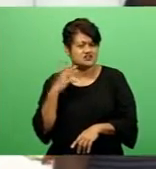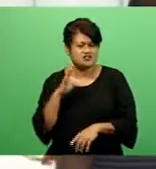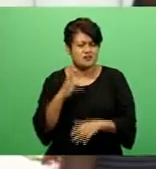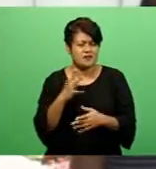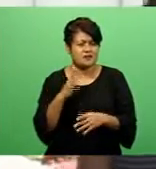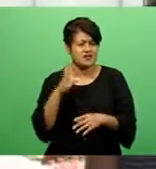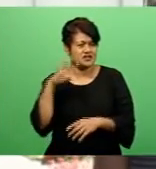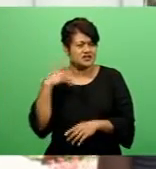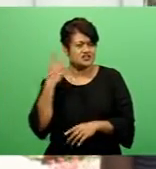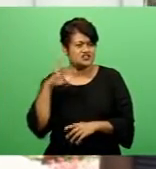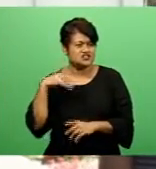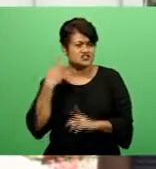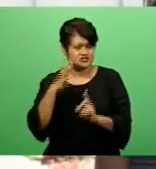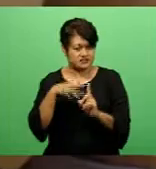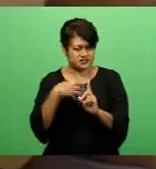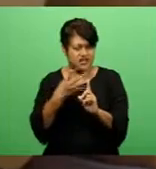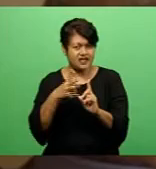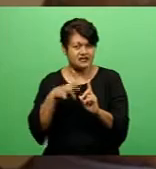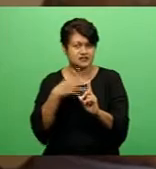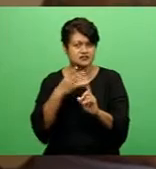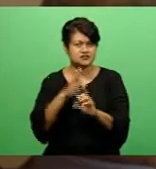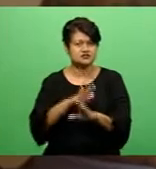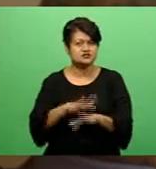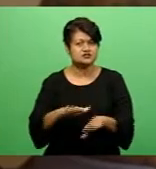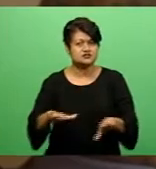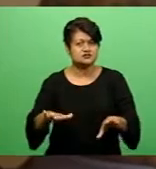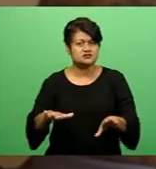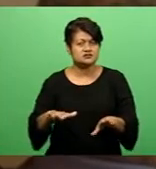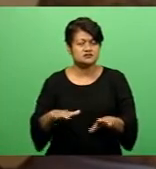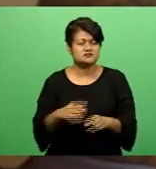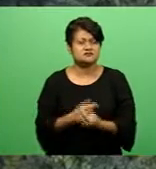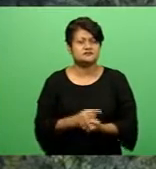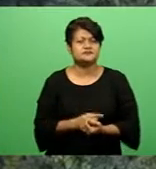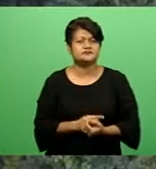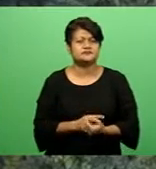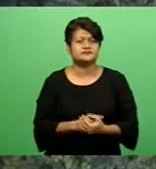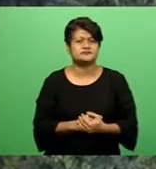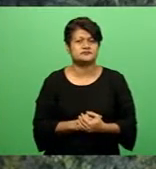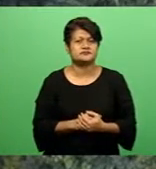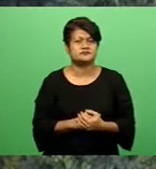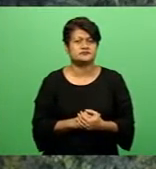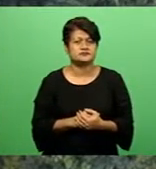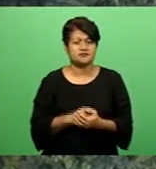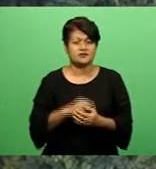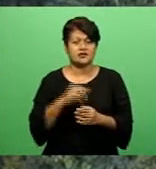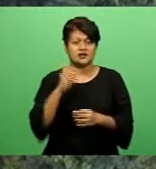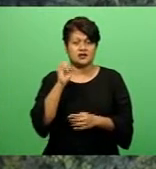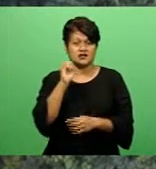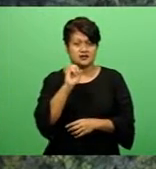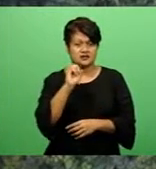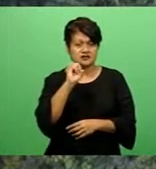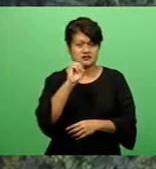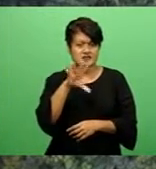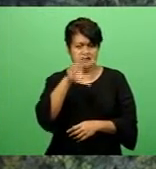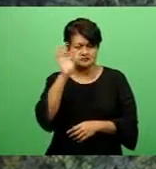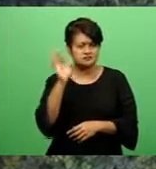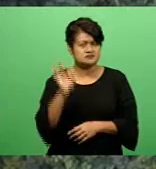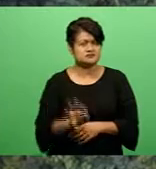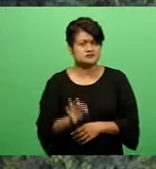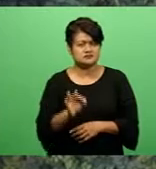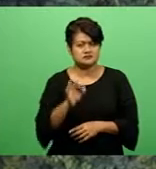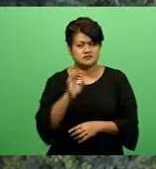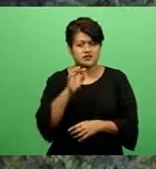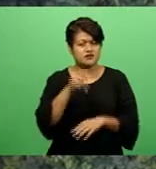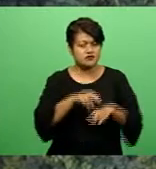affected and actually begin the mitigating pathways for them. Close to 10% of Fiji's population have some sort